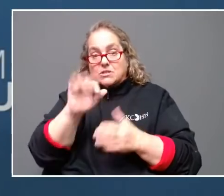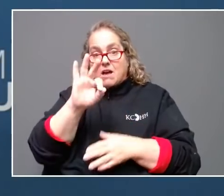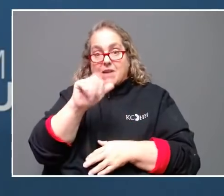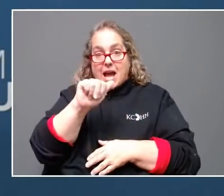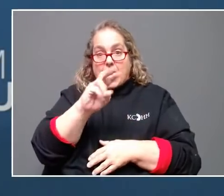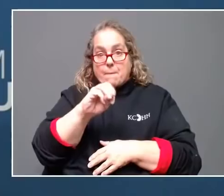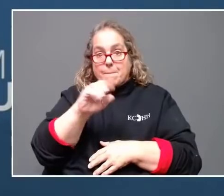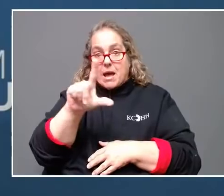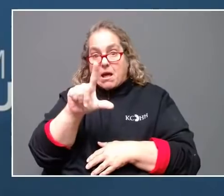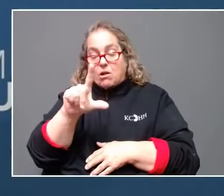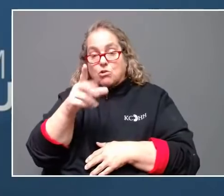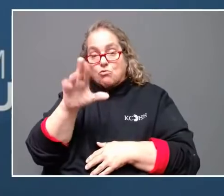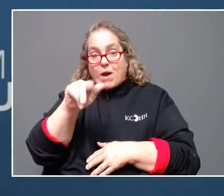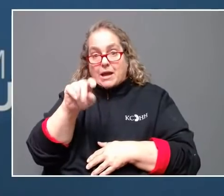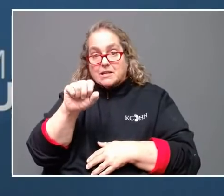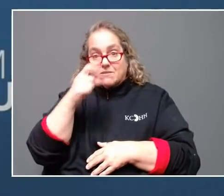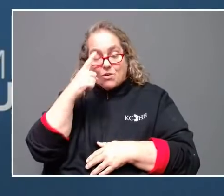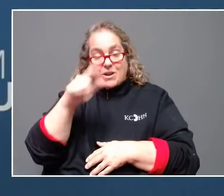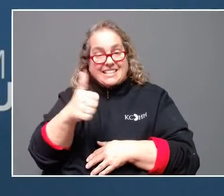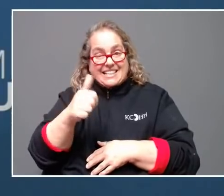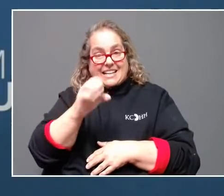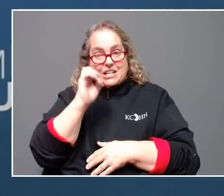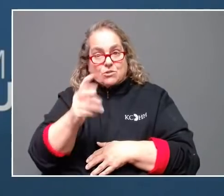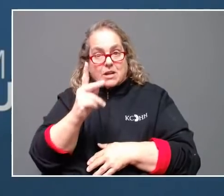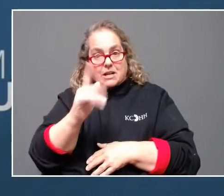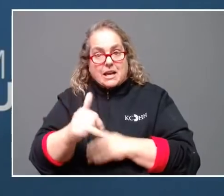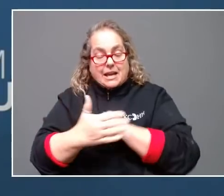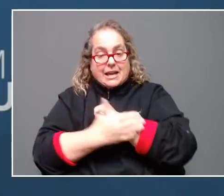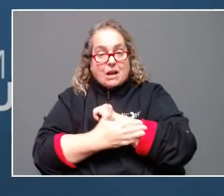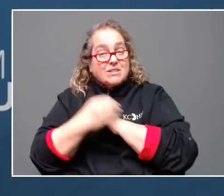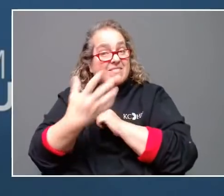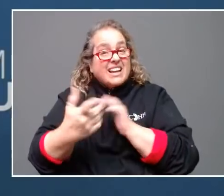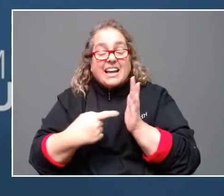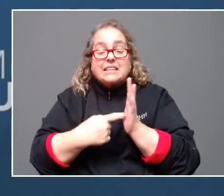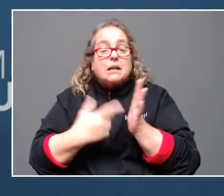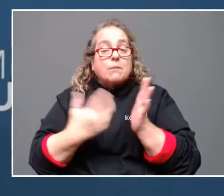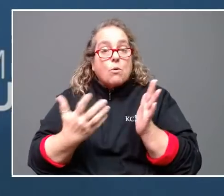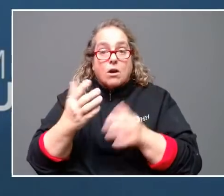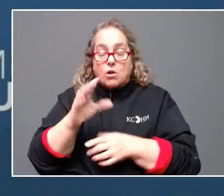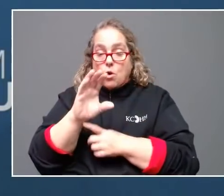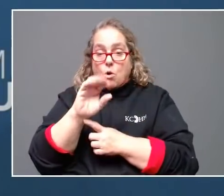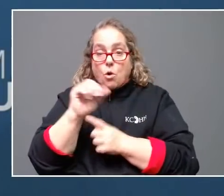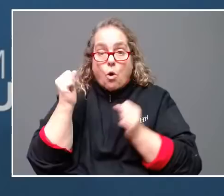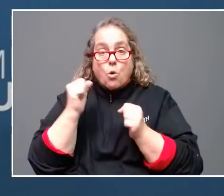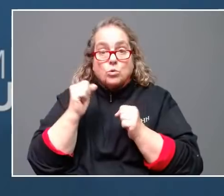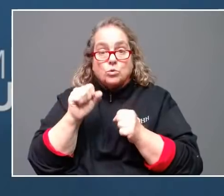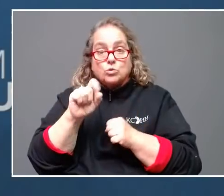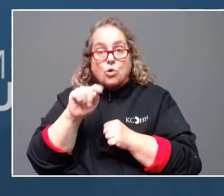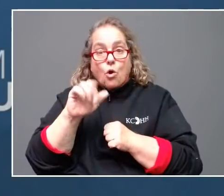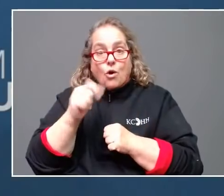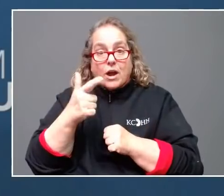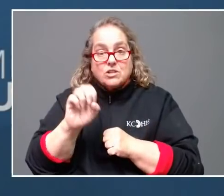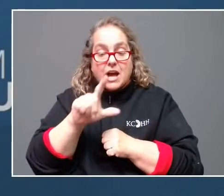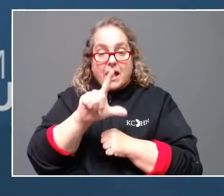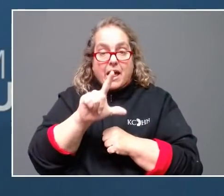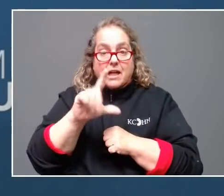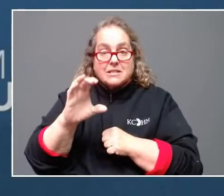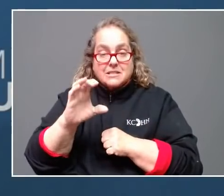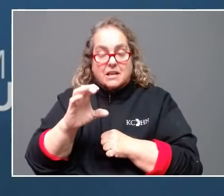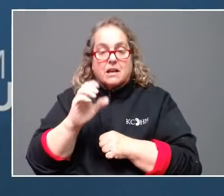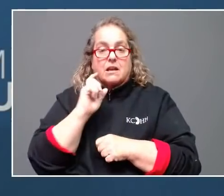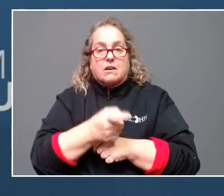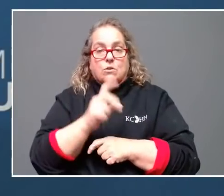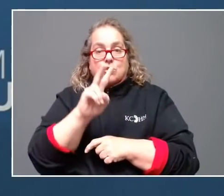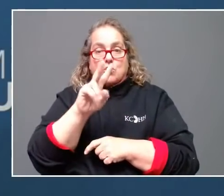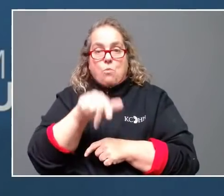10 eastern Kentucky counties. Just to give you a few examples, Cold Storage LLC was awarded $2.5 million for